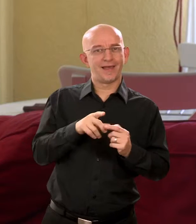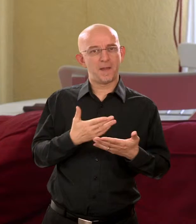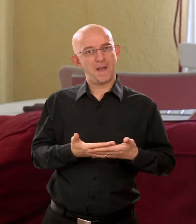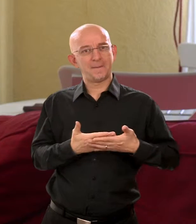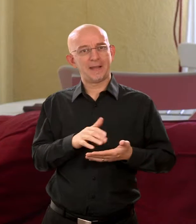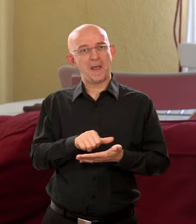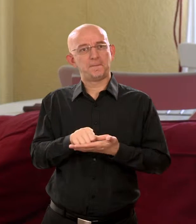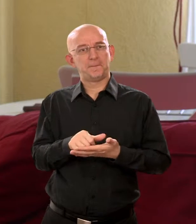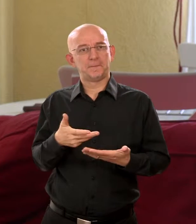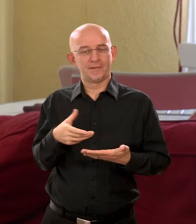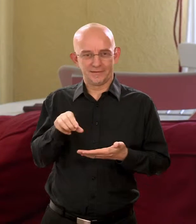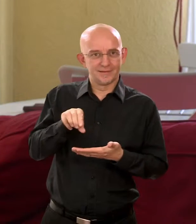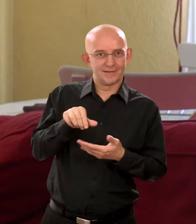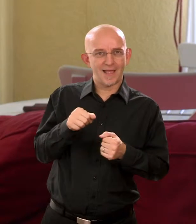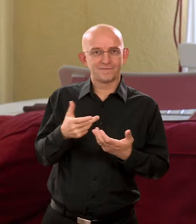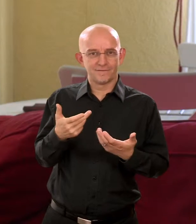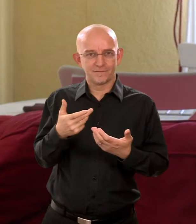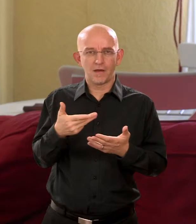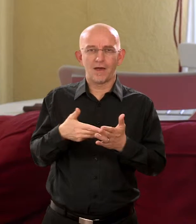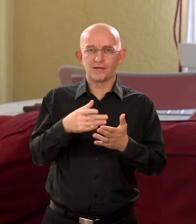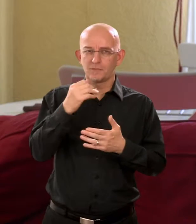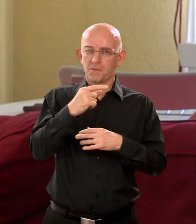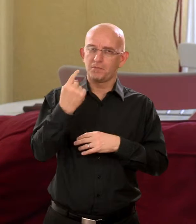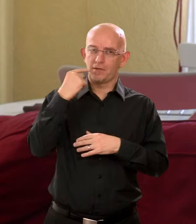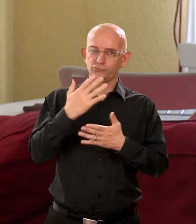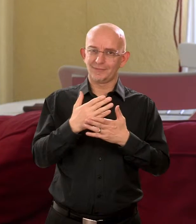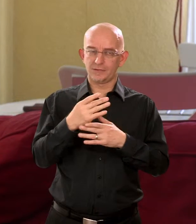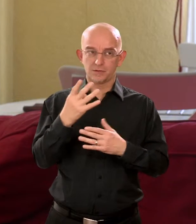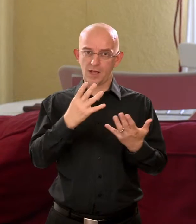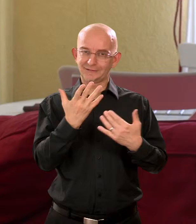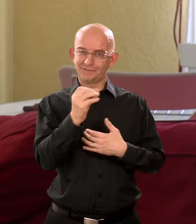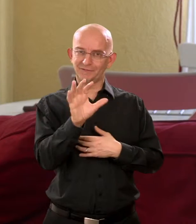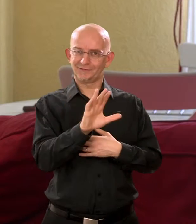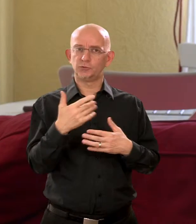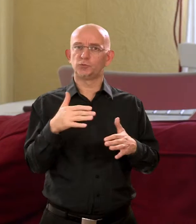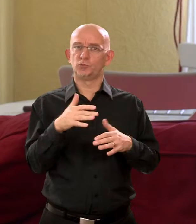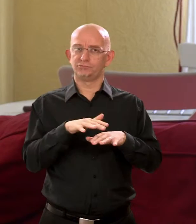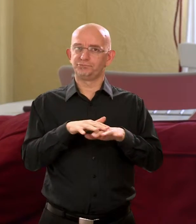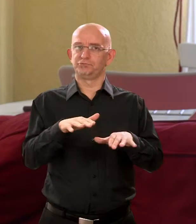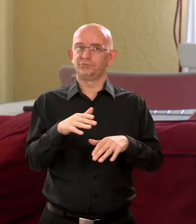think about it, that's quite advanced, really, for the 1950s. They must have just come in at that time. I don't